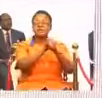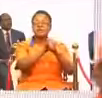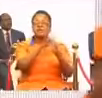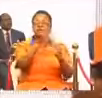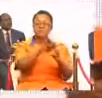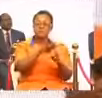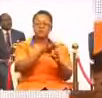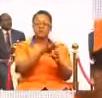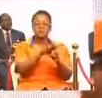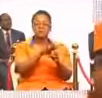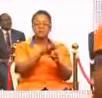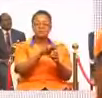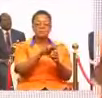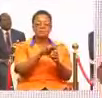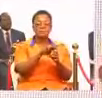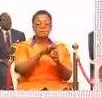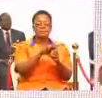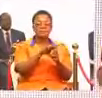Zuia nini?